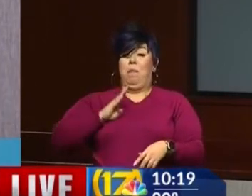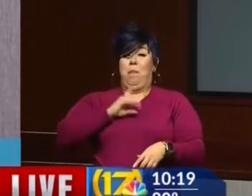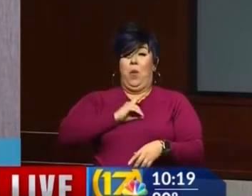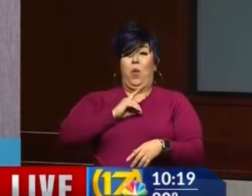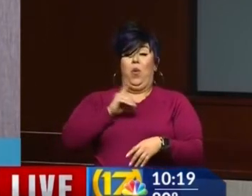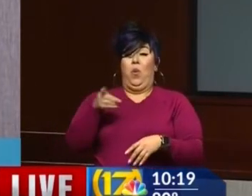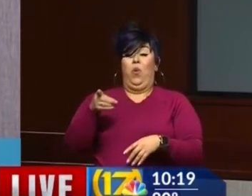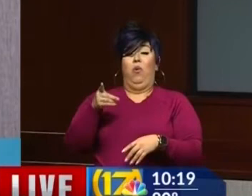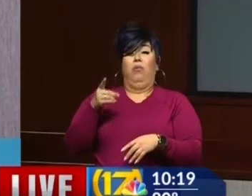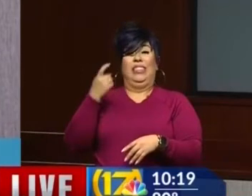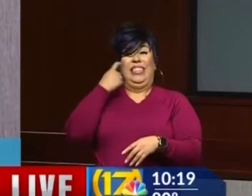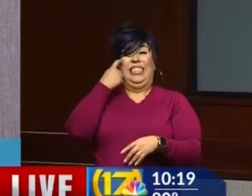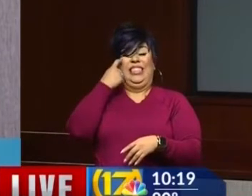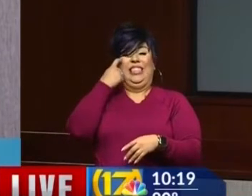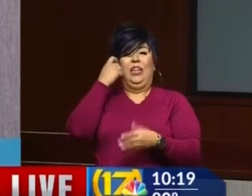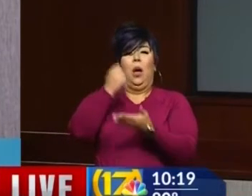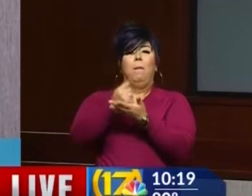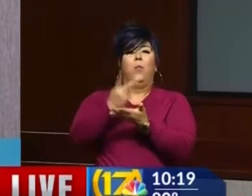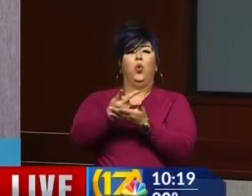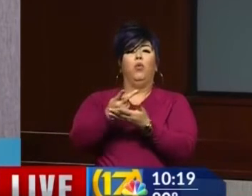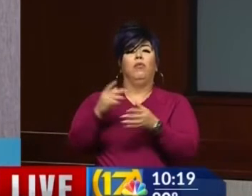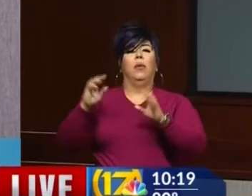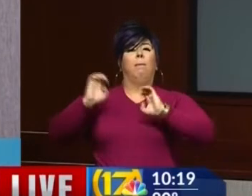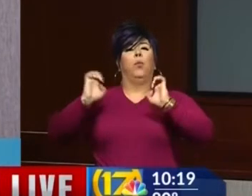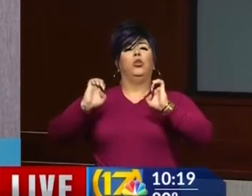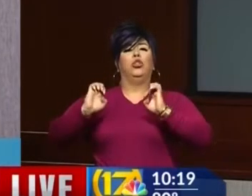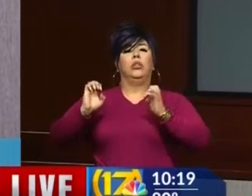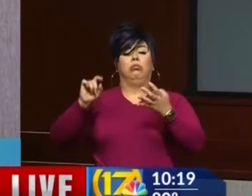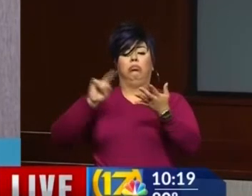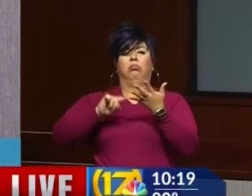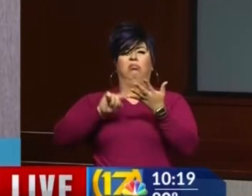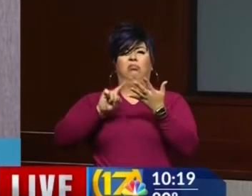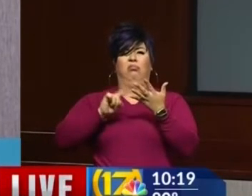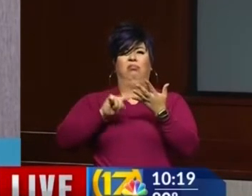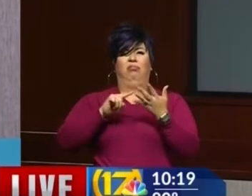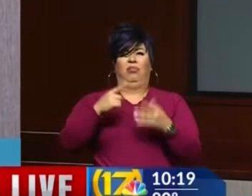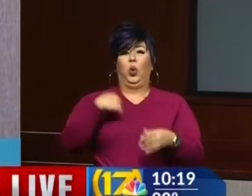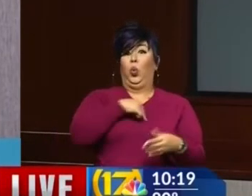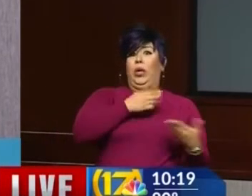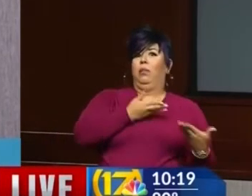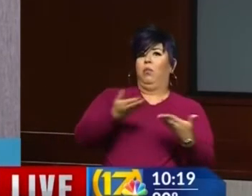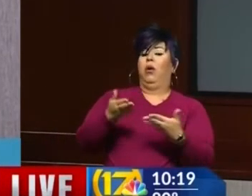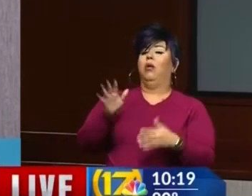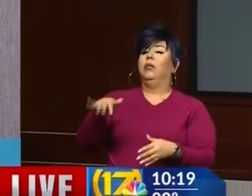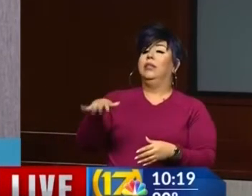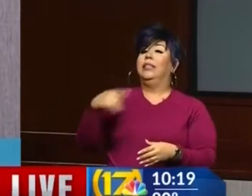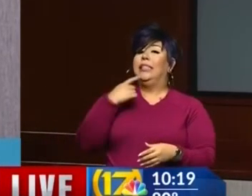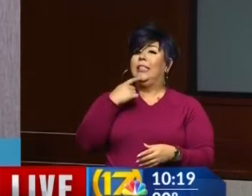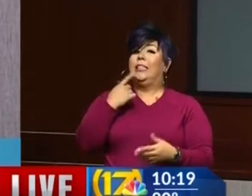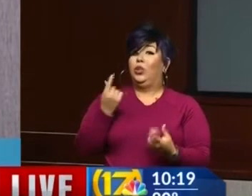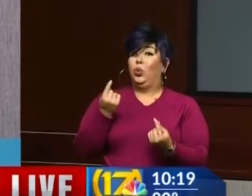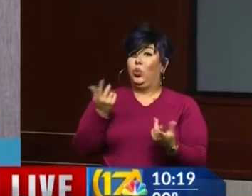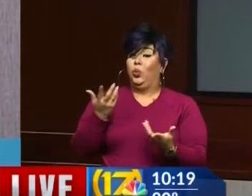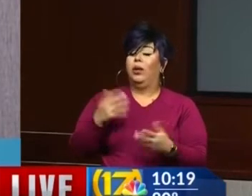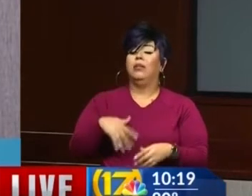an emergency item brought forward by my office that encourages county employees to get tested multiple